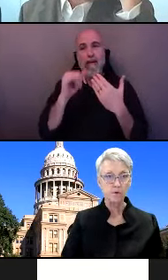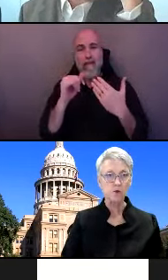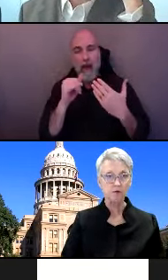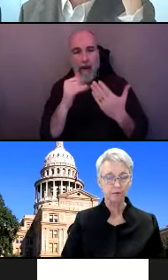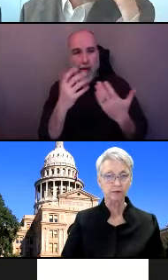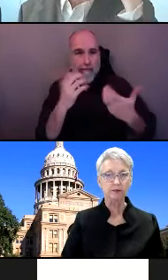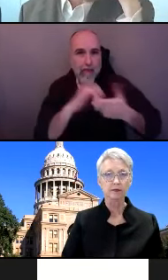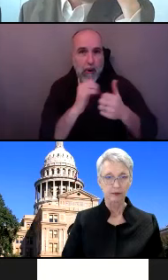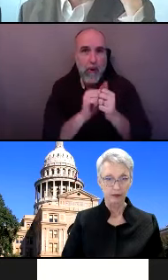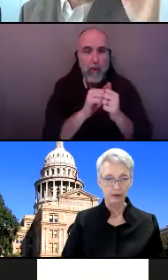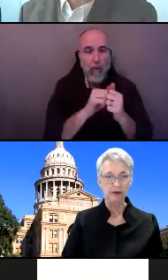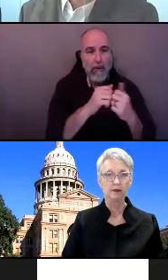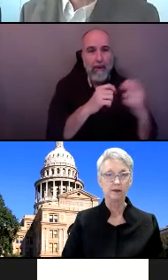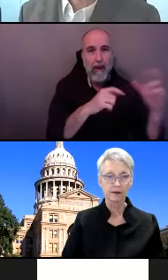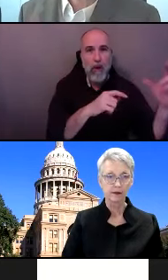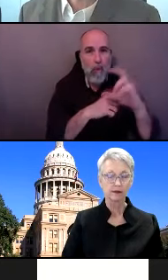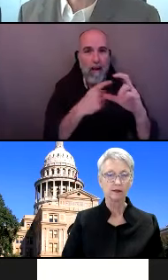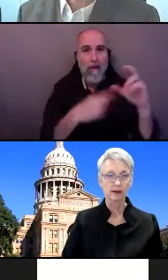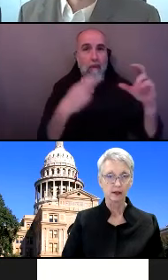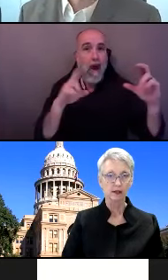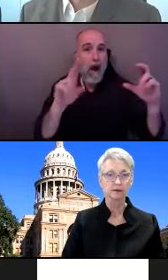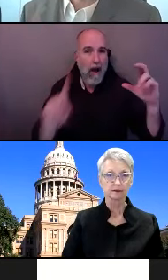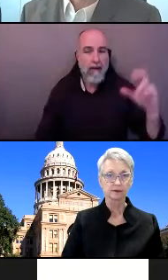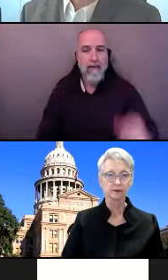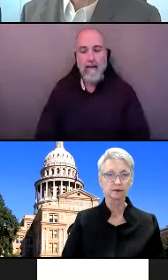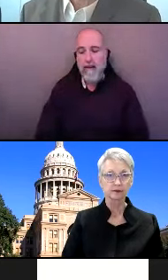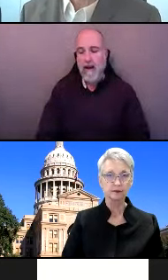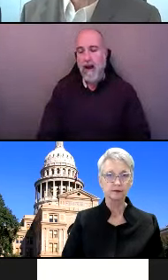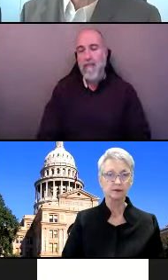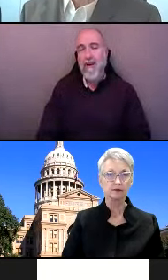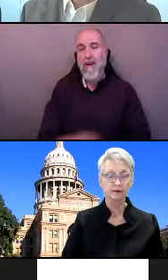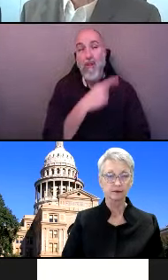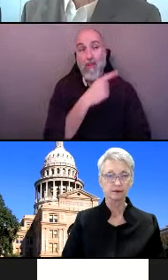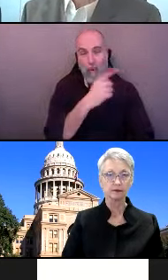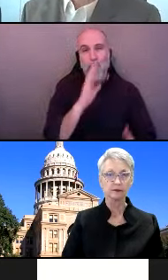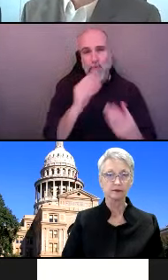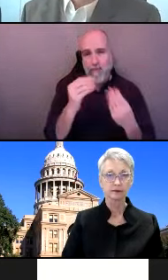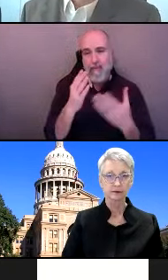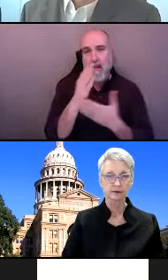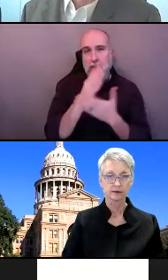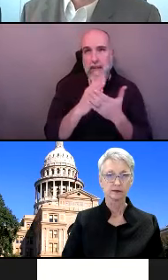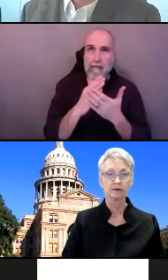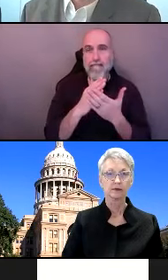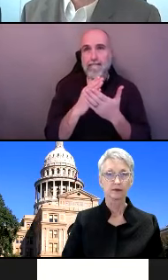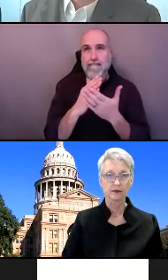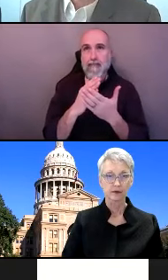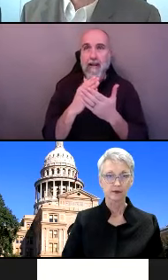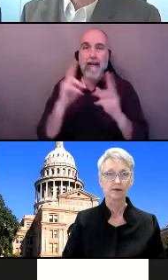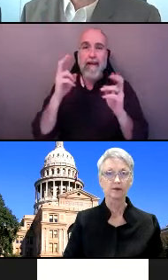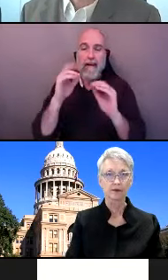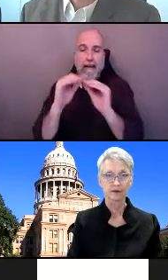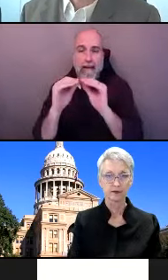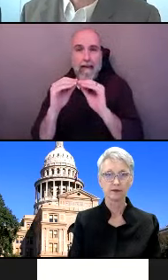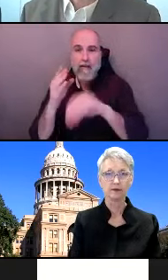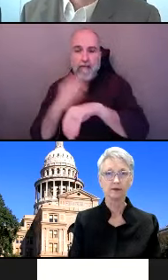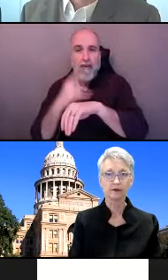development block grant money from HUD. And those provide some mitigation of accessibility problems in